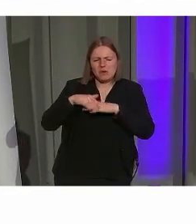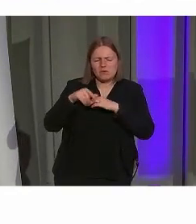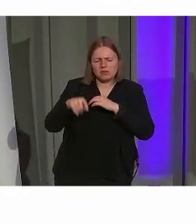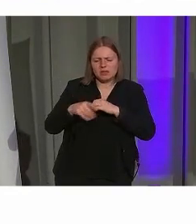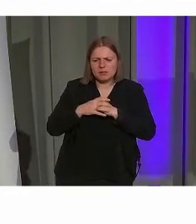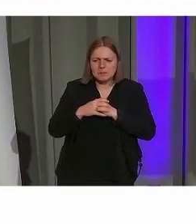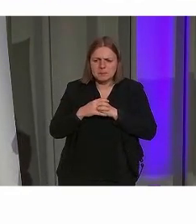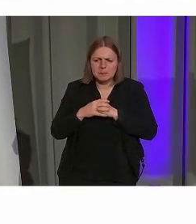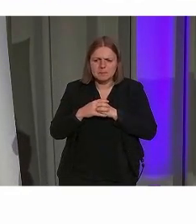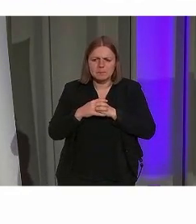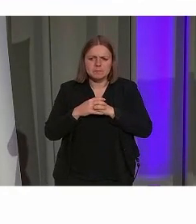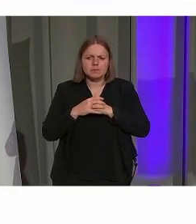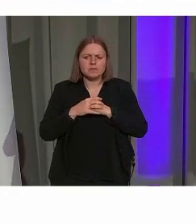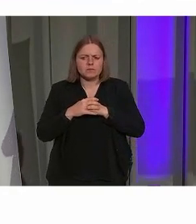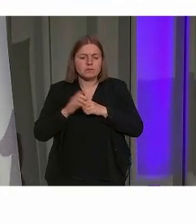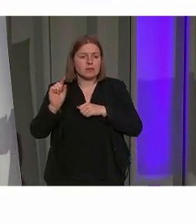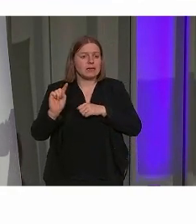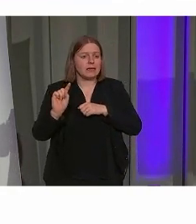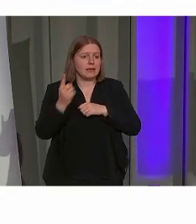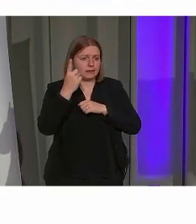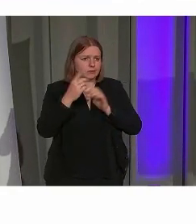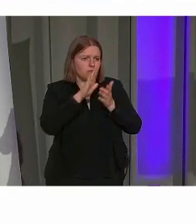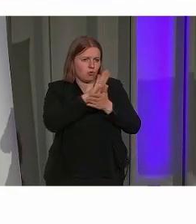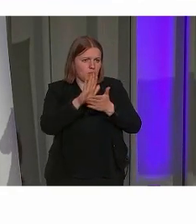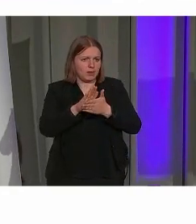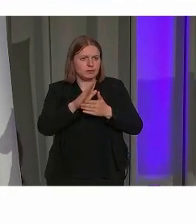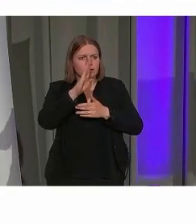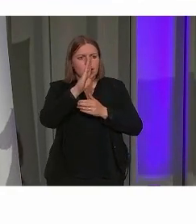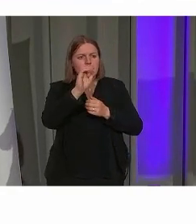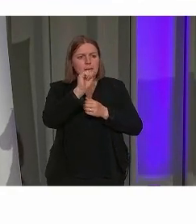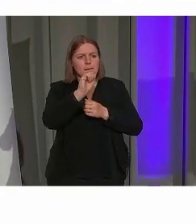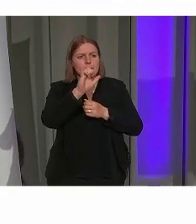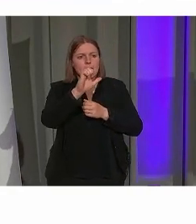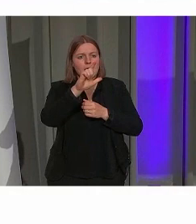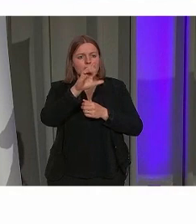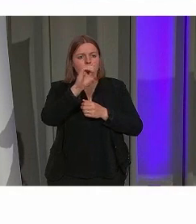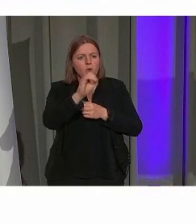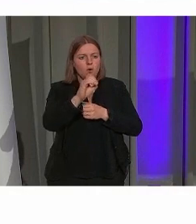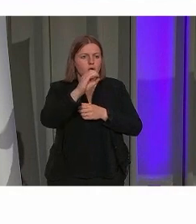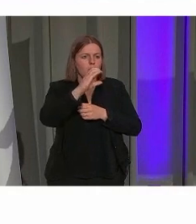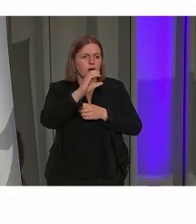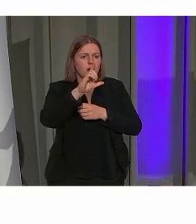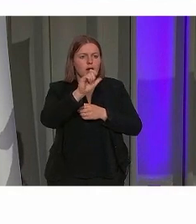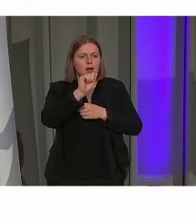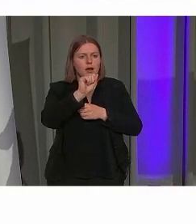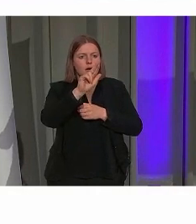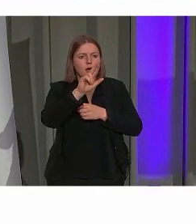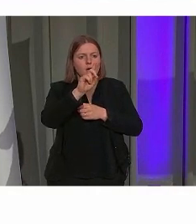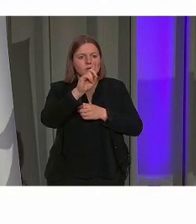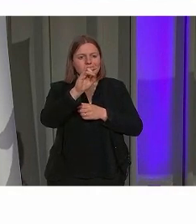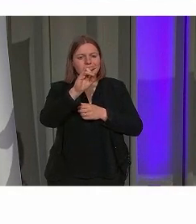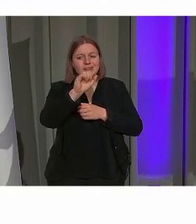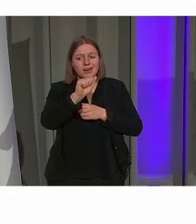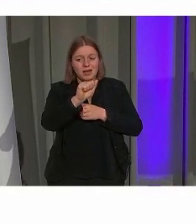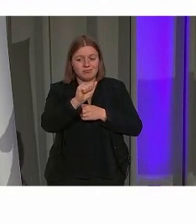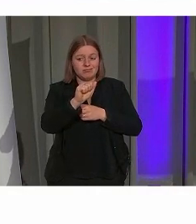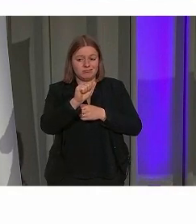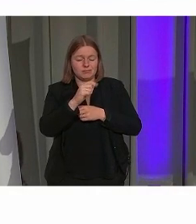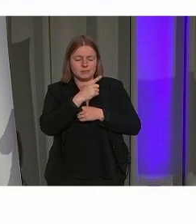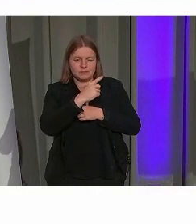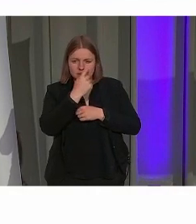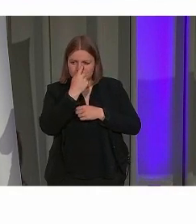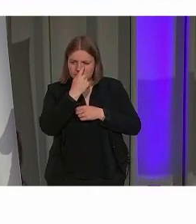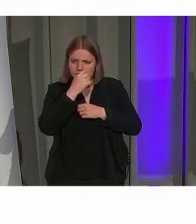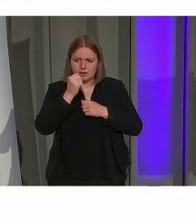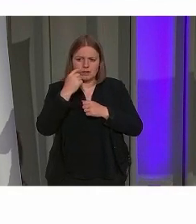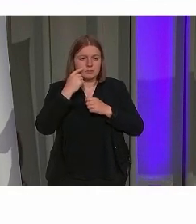Let's go with the first of them, Baelo Claudia. In this map from